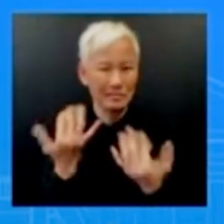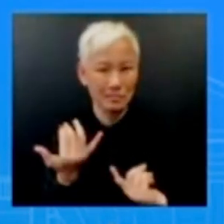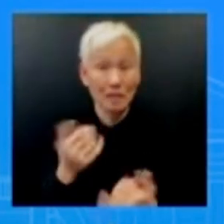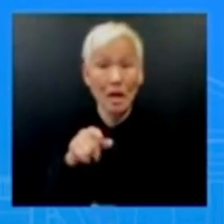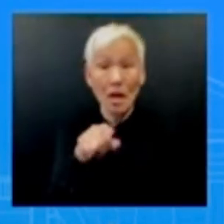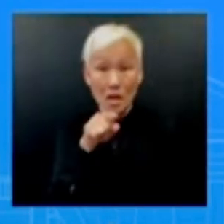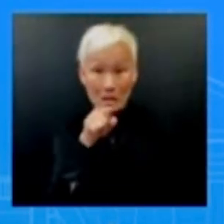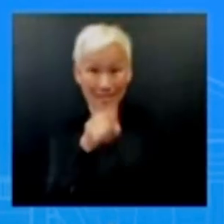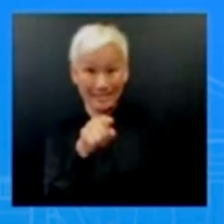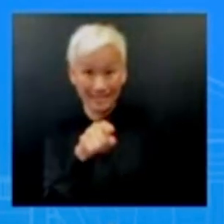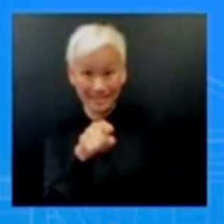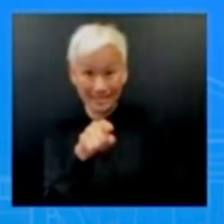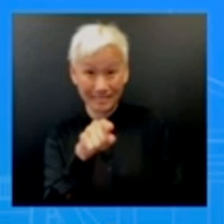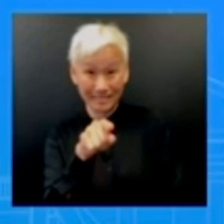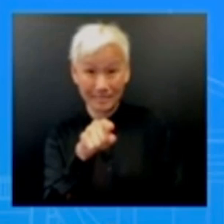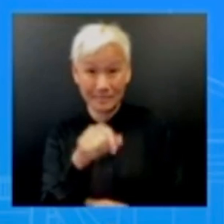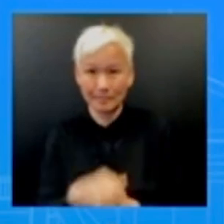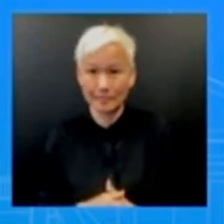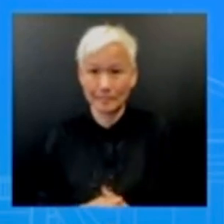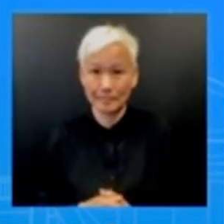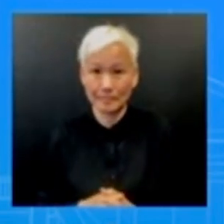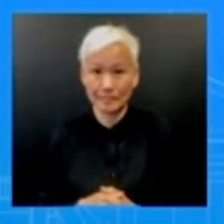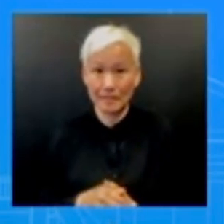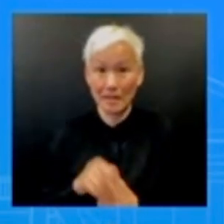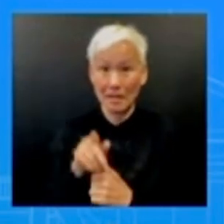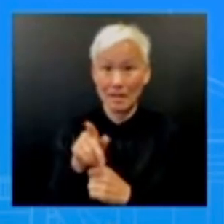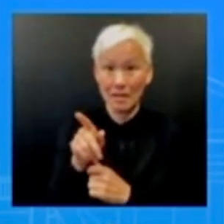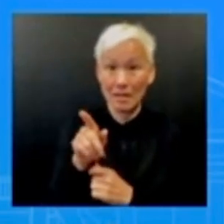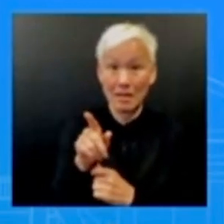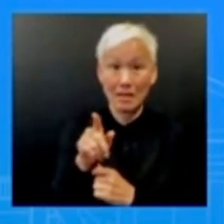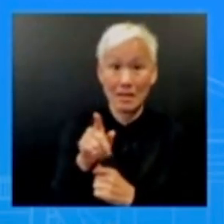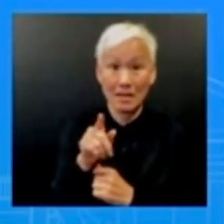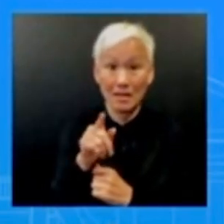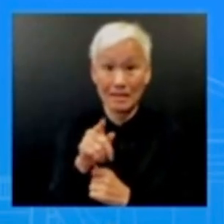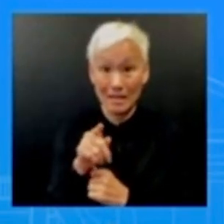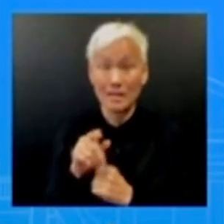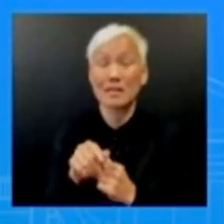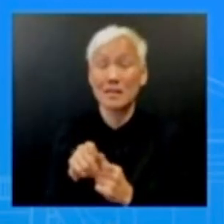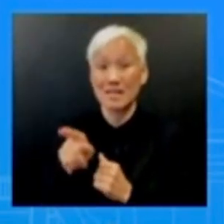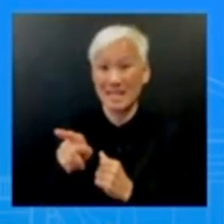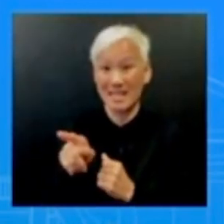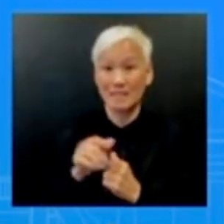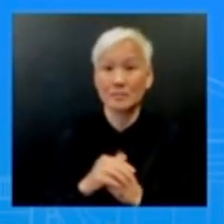Decorum, right? That was the word we were using, decorum? Yes, sir, familiar face. Hi. Trent Krim.